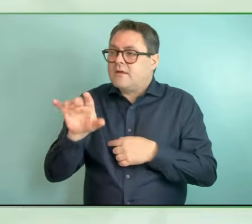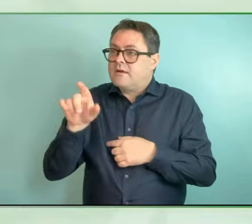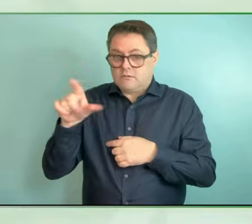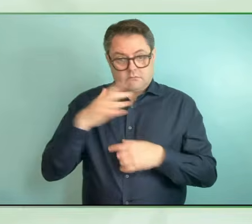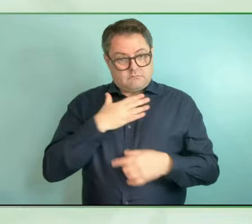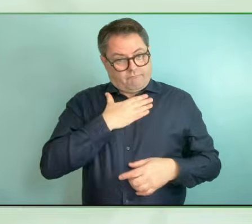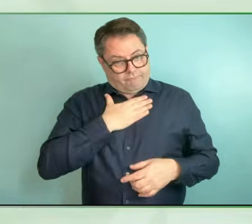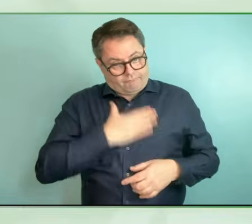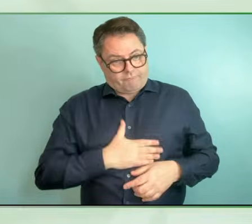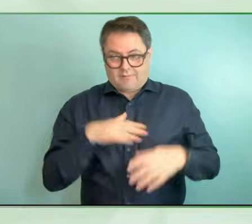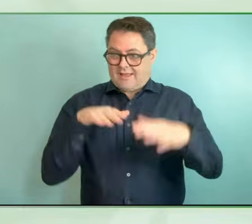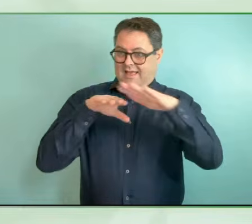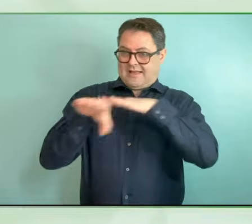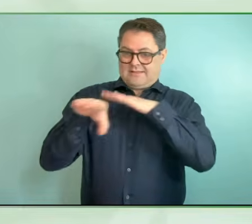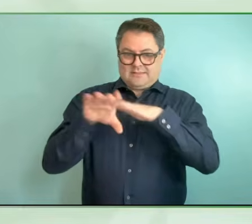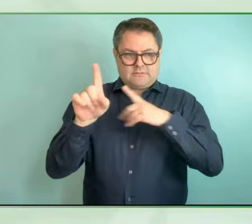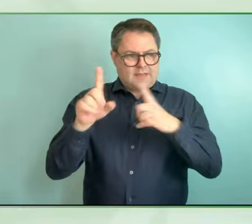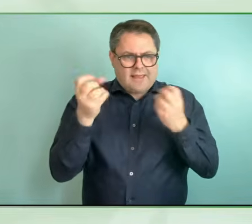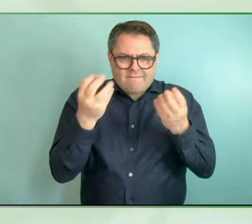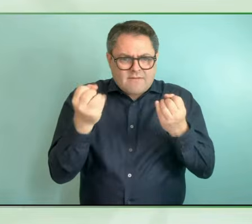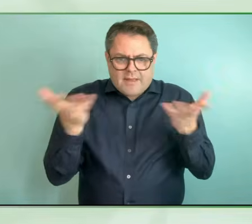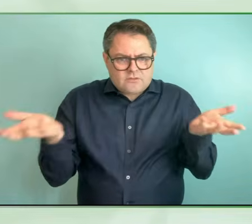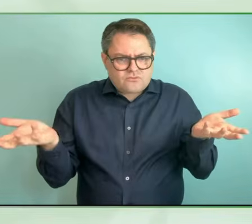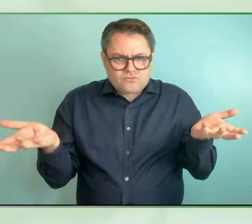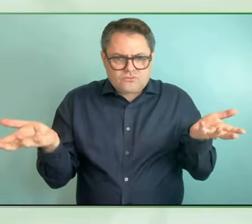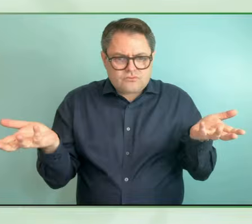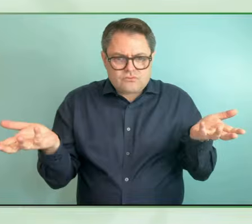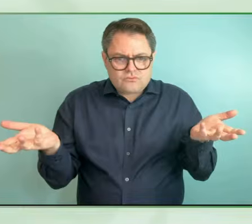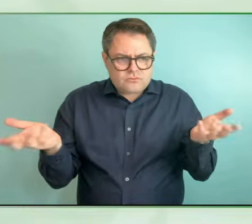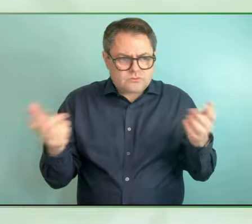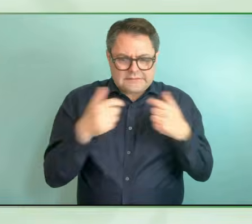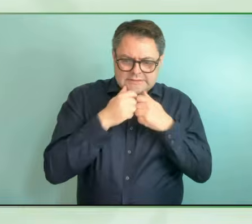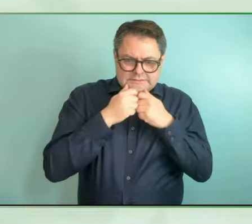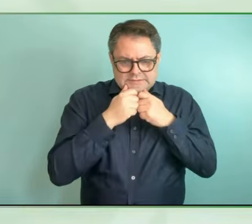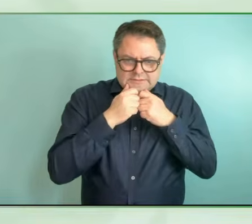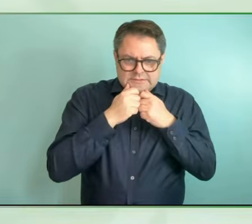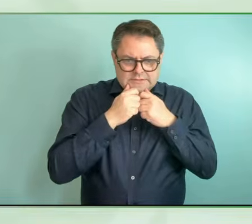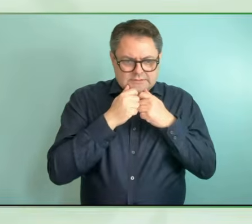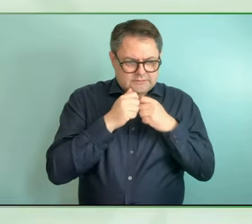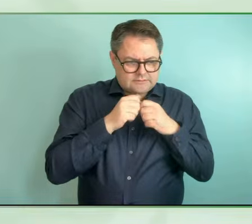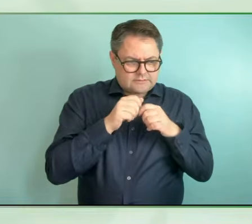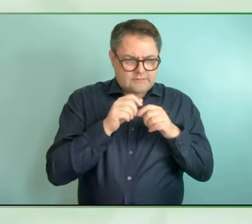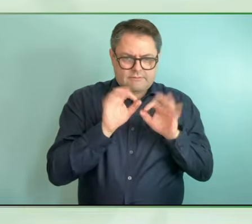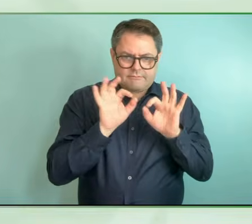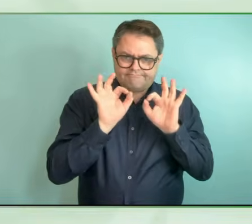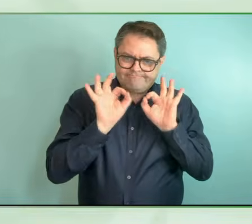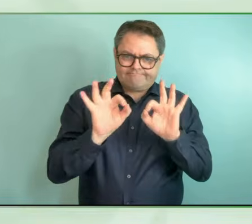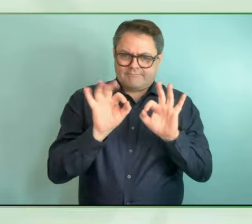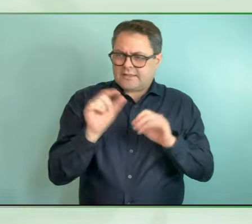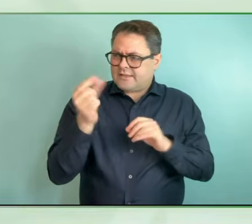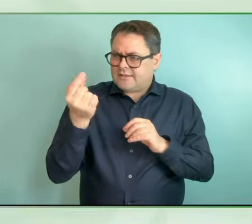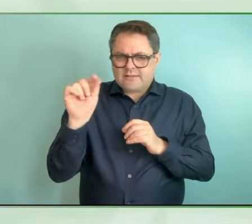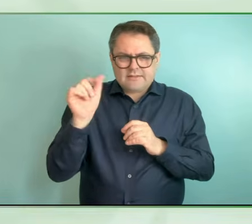have the information, like what is the most urgent? Where could we have the most impact with the little money that we have?